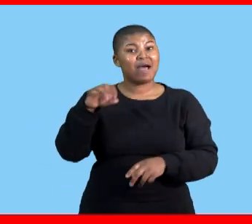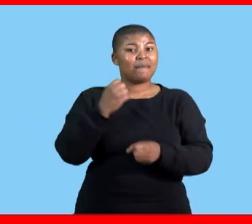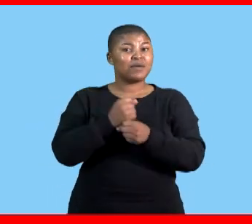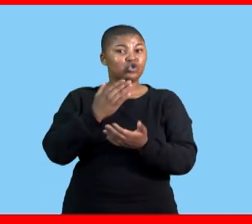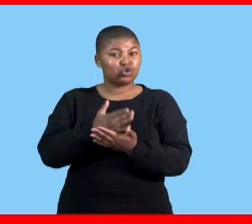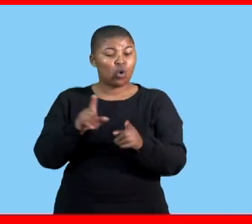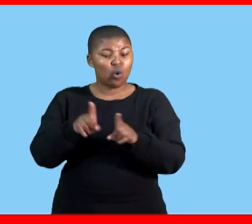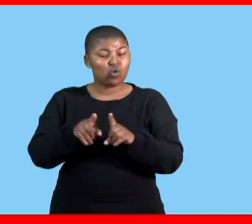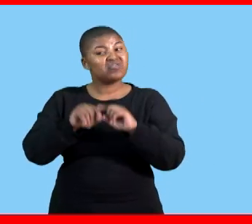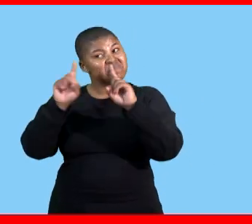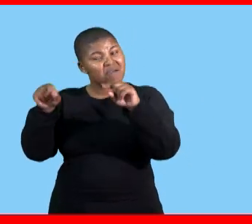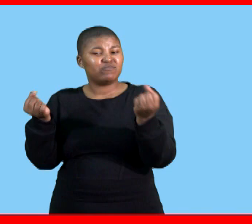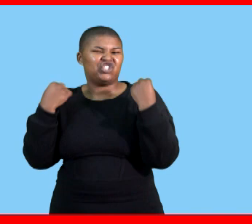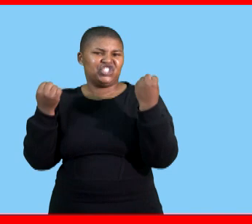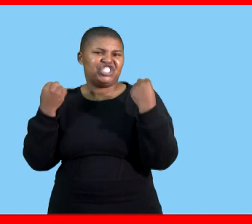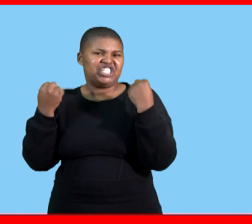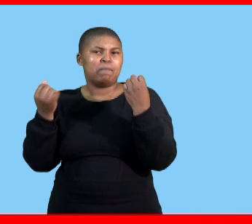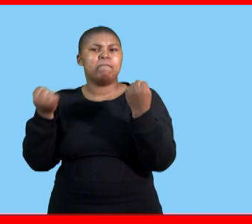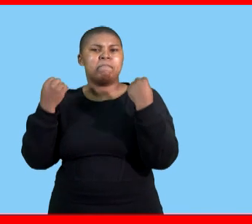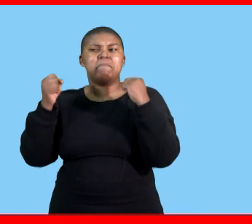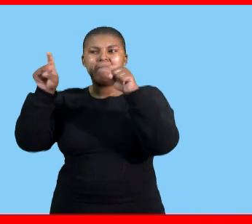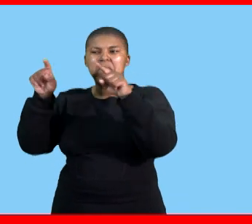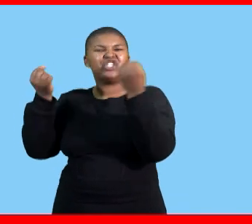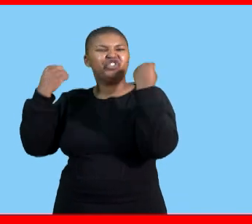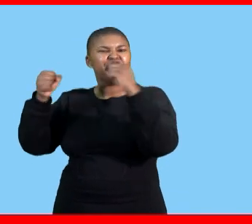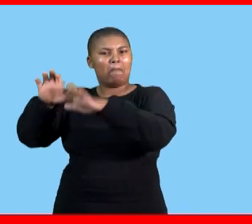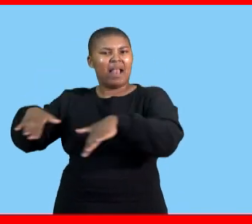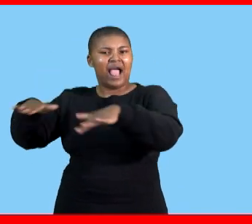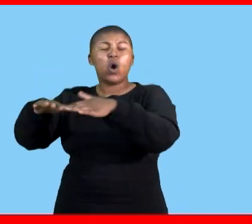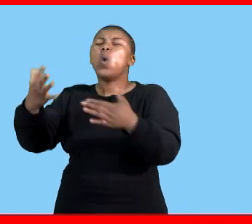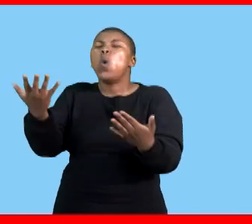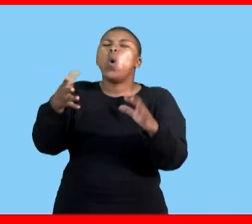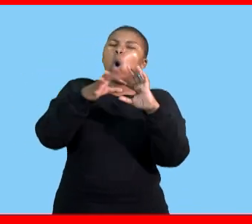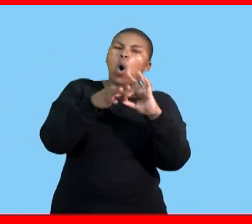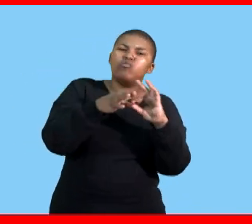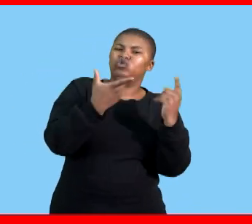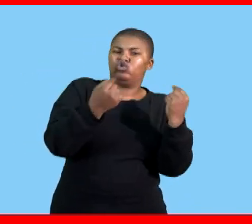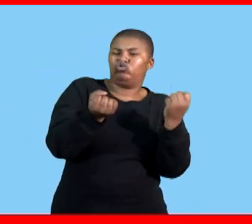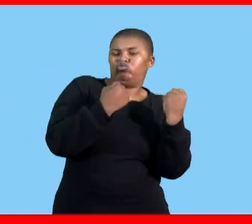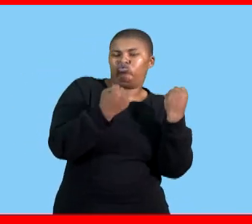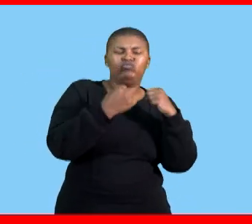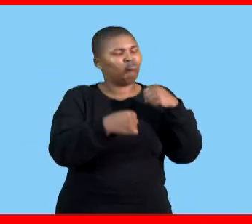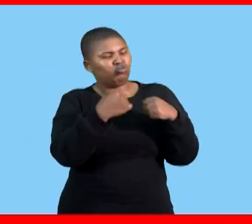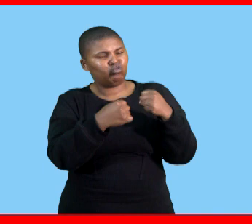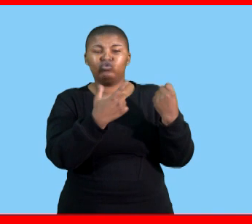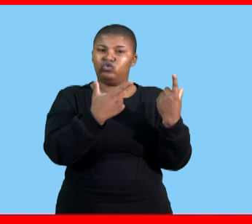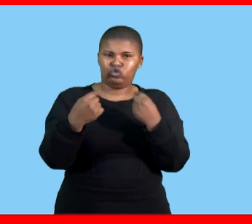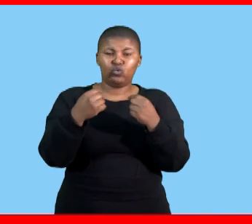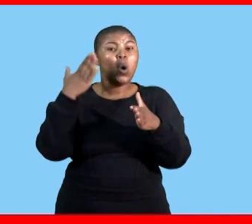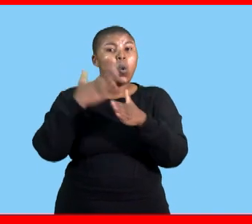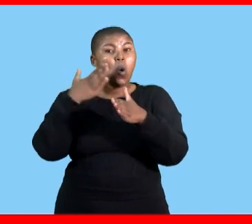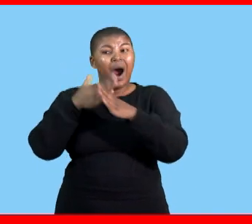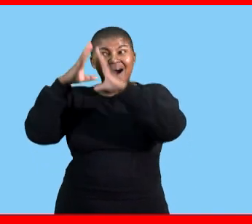if possible, or exercise at home and take part in other things that are not work related to help you